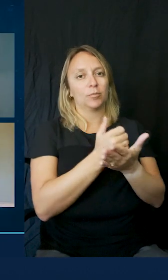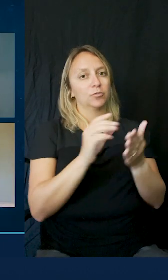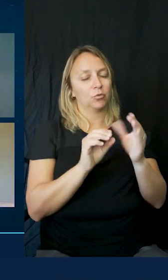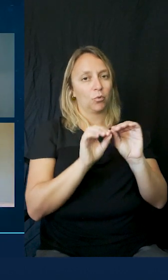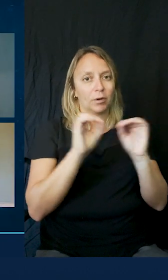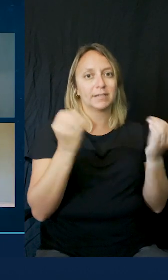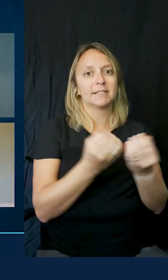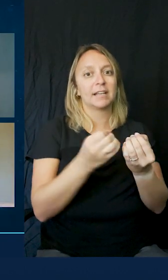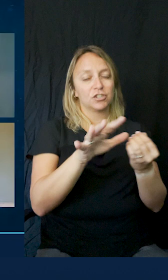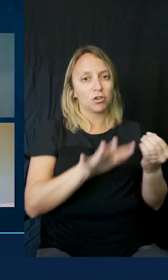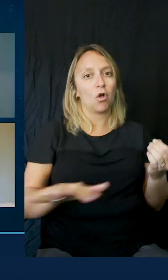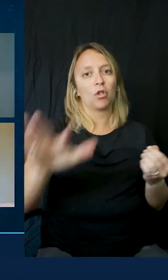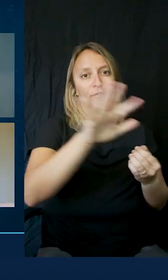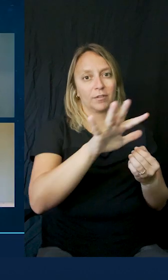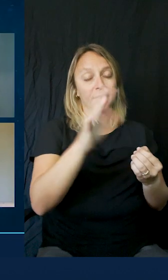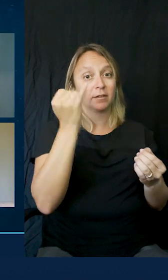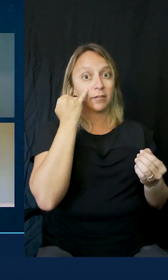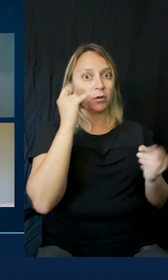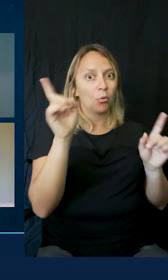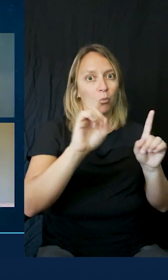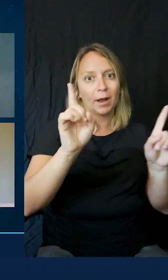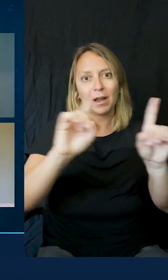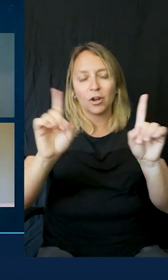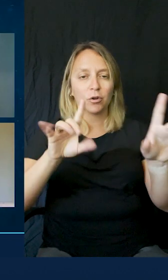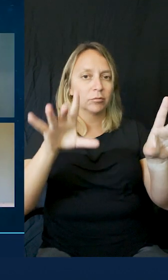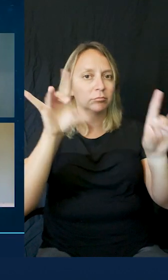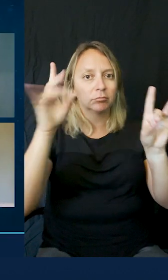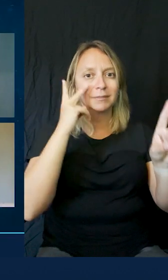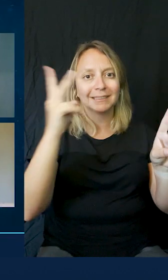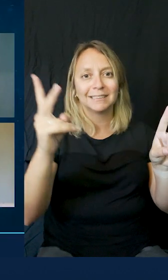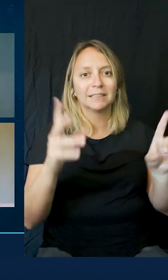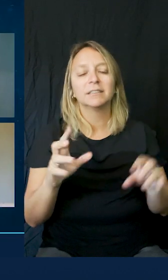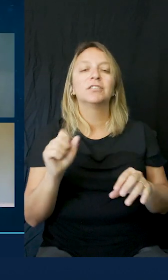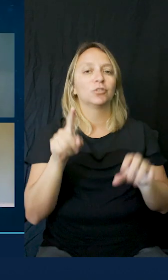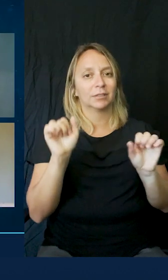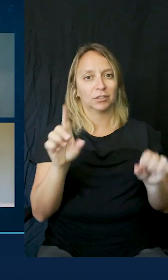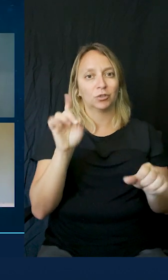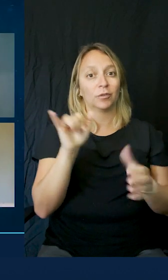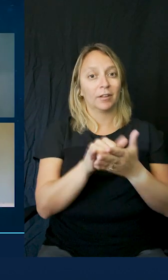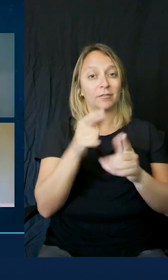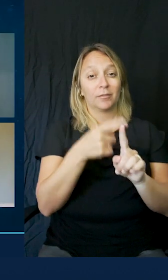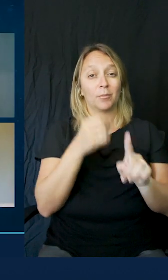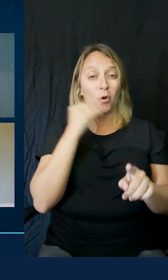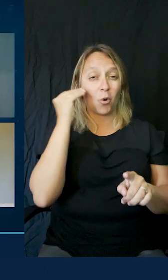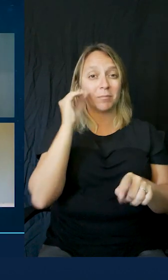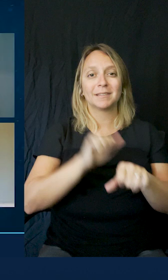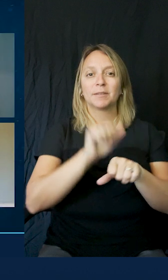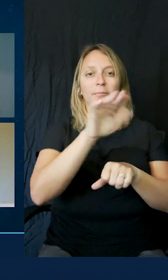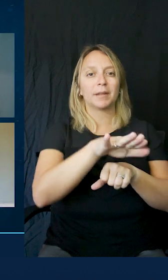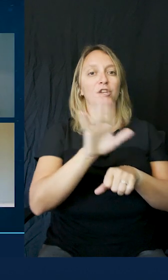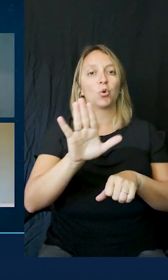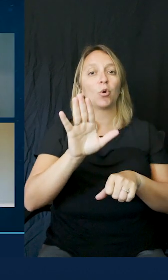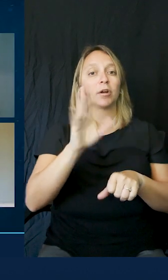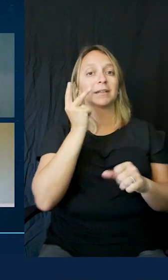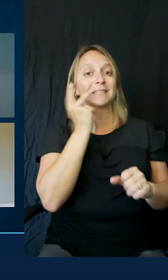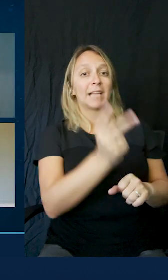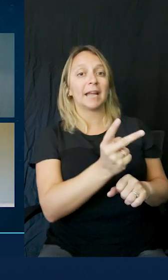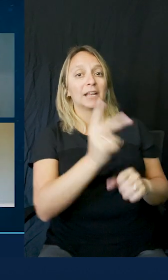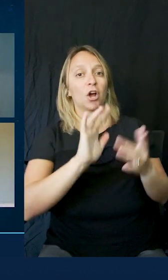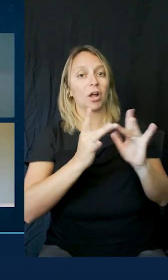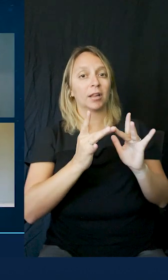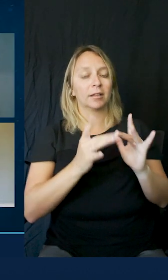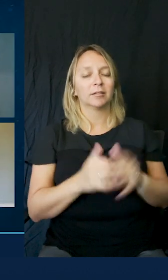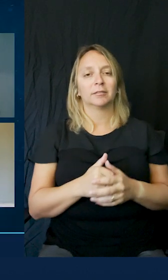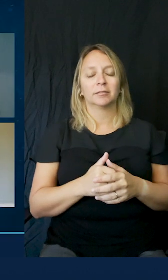here who want to see or hear about where different whales are seen. So you can do that from your home by just submitting the sighting online. And